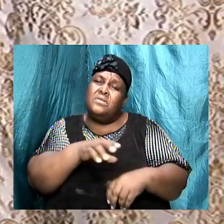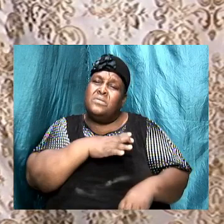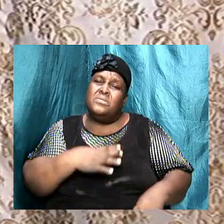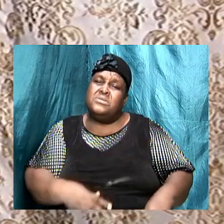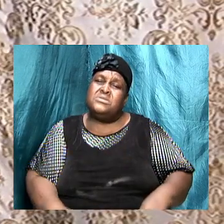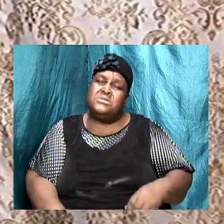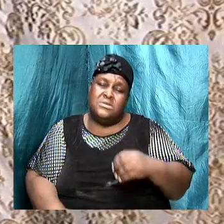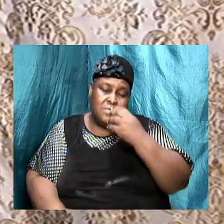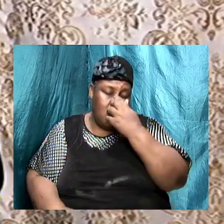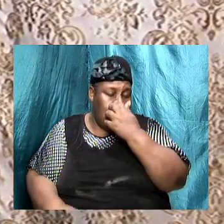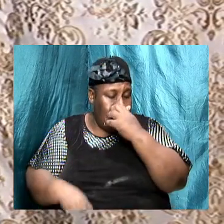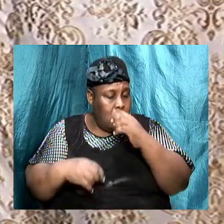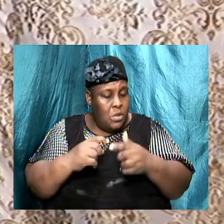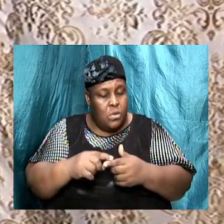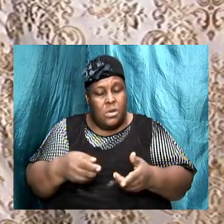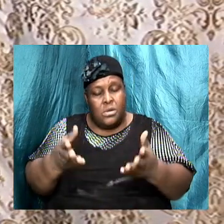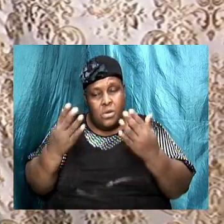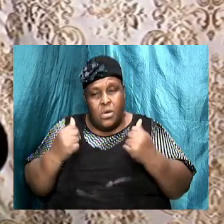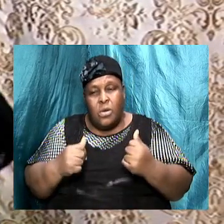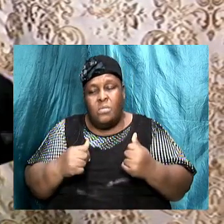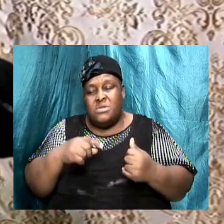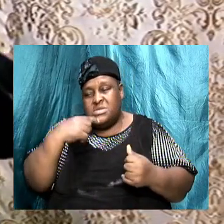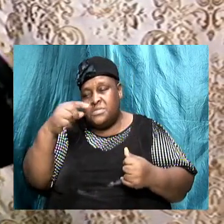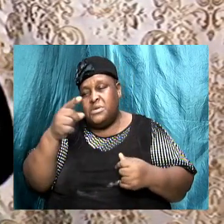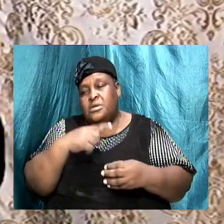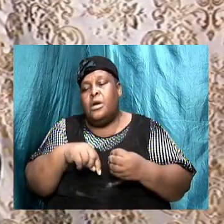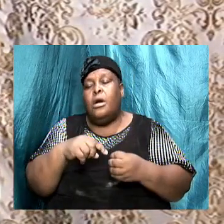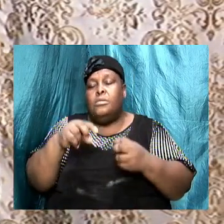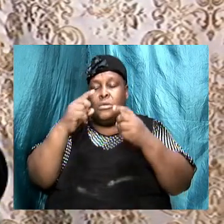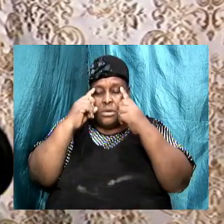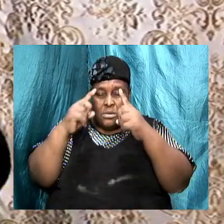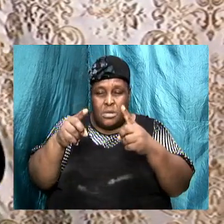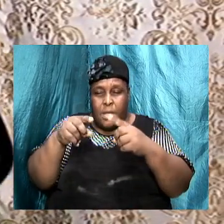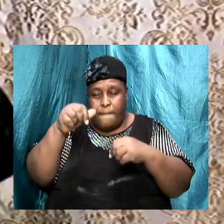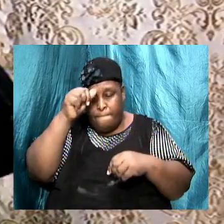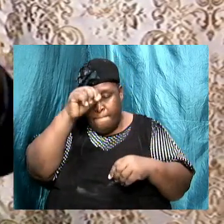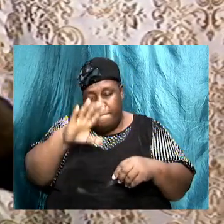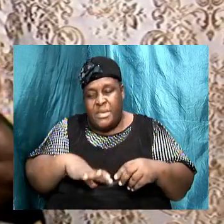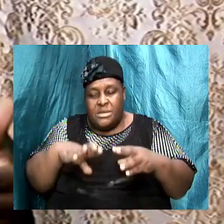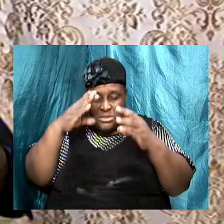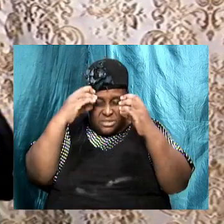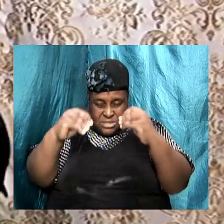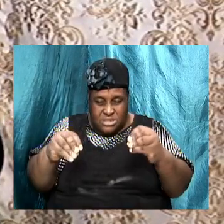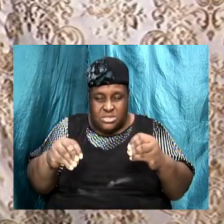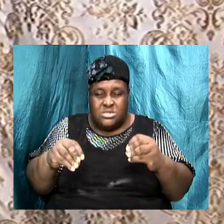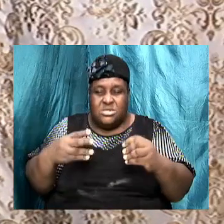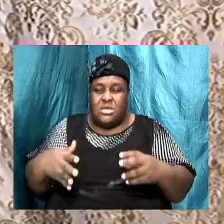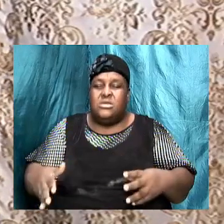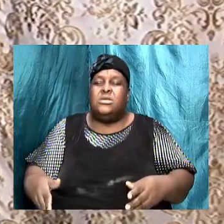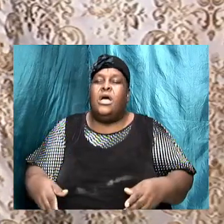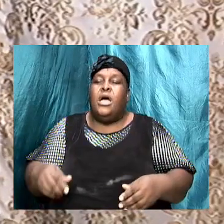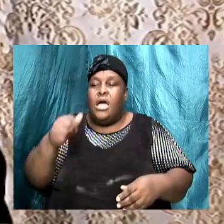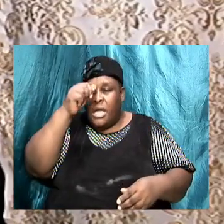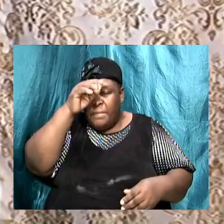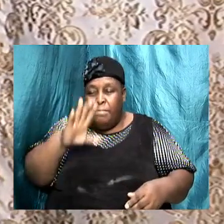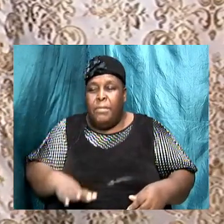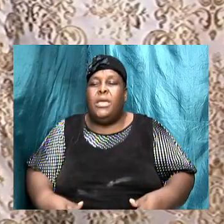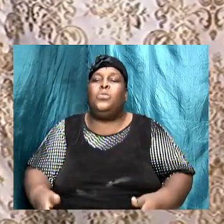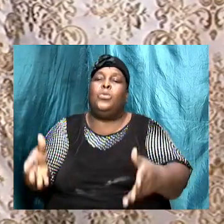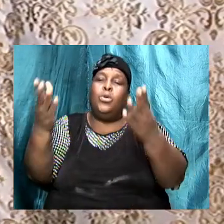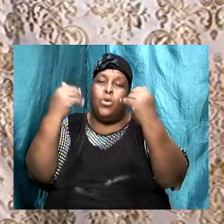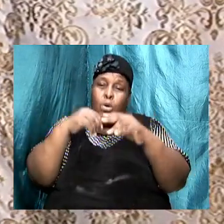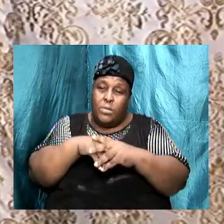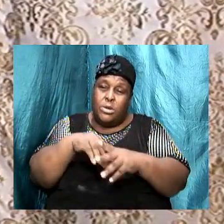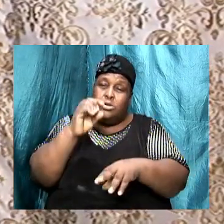and we talk about doctrine and we talk about, you know, that men are teaching things and men will come in unaware, wolves in